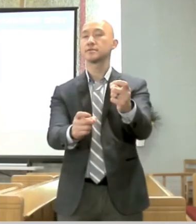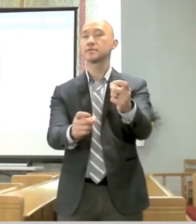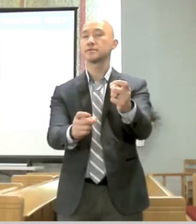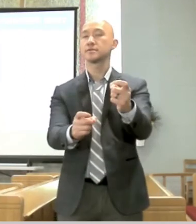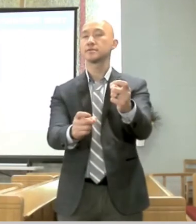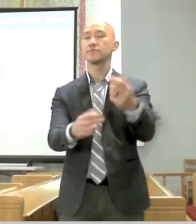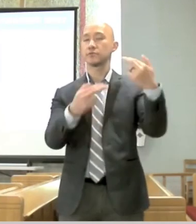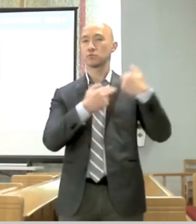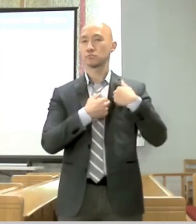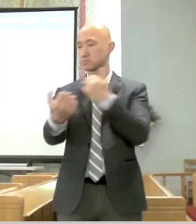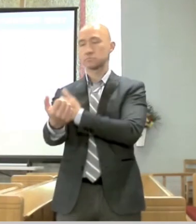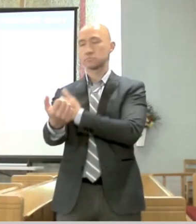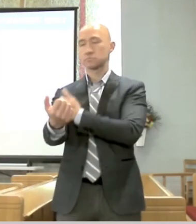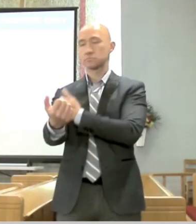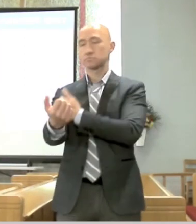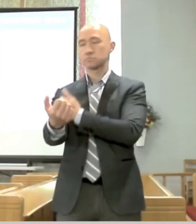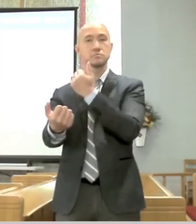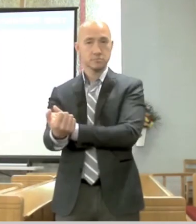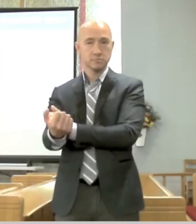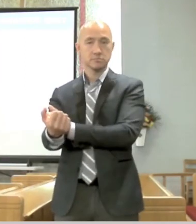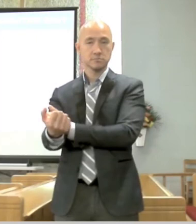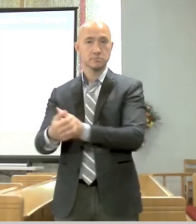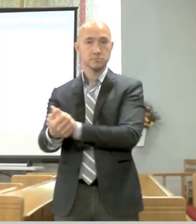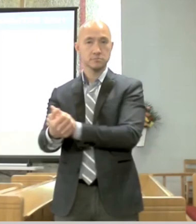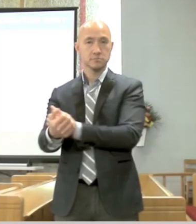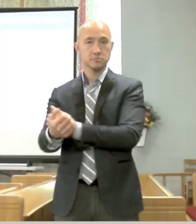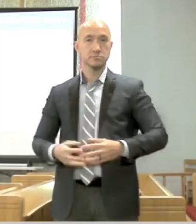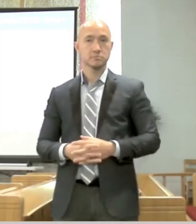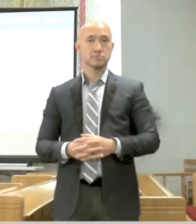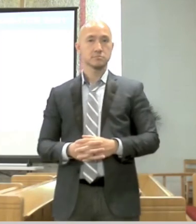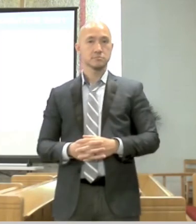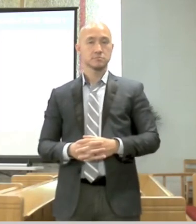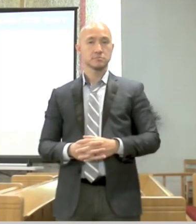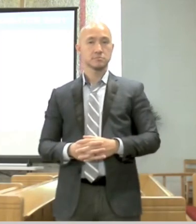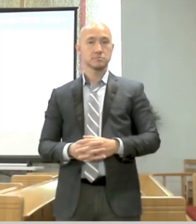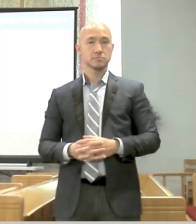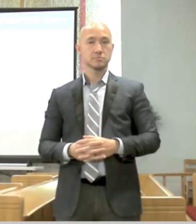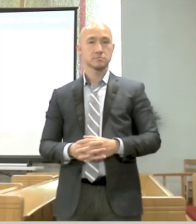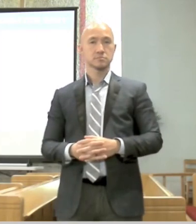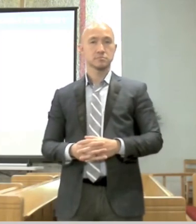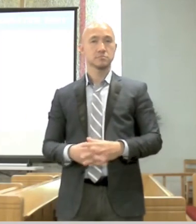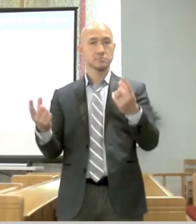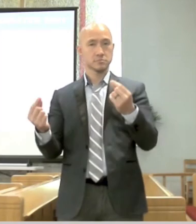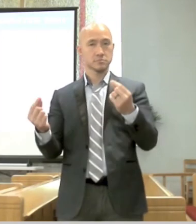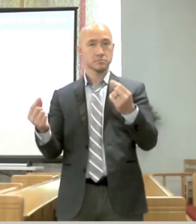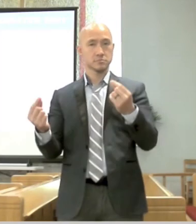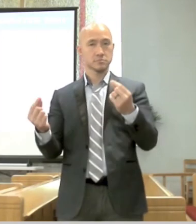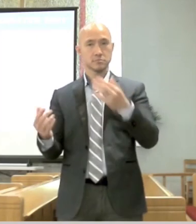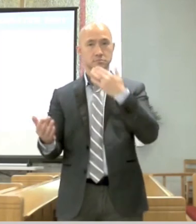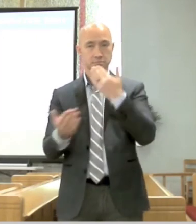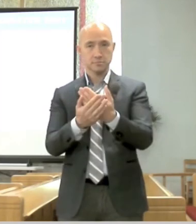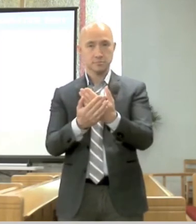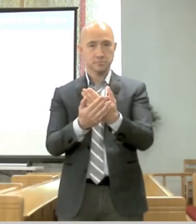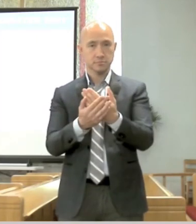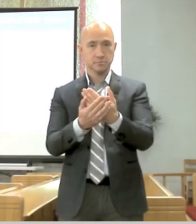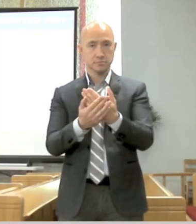it's within your power to do so, do good and keep the